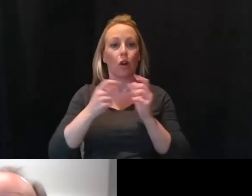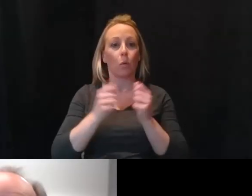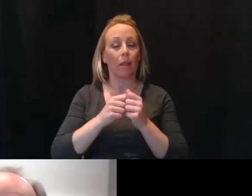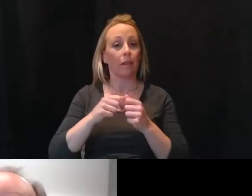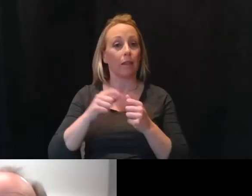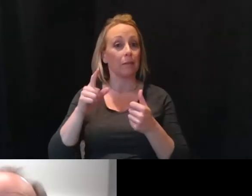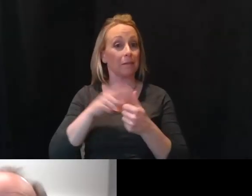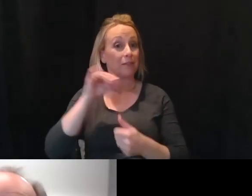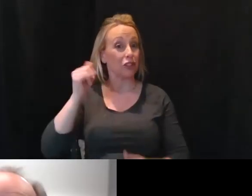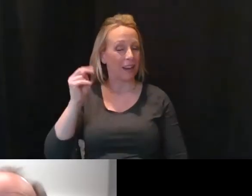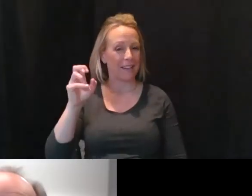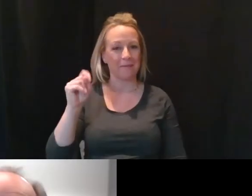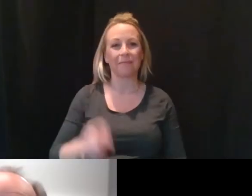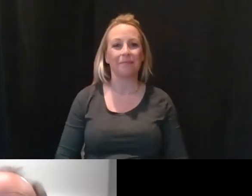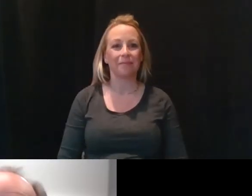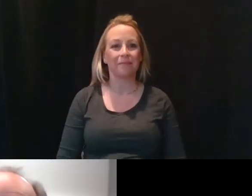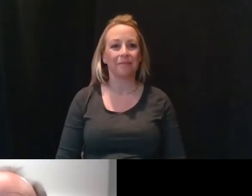Janet.